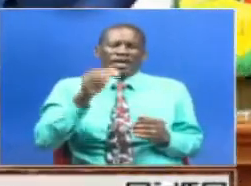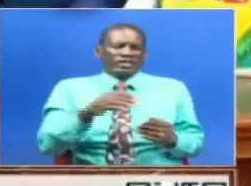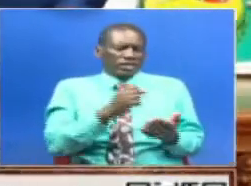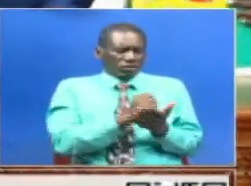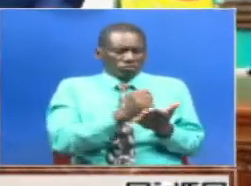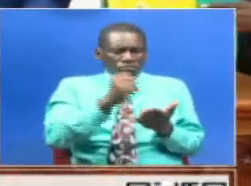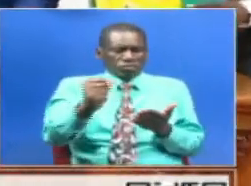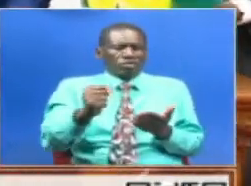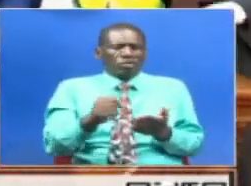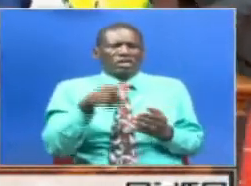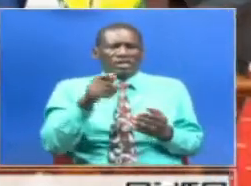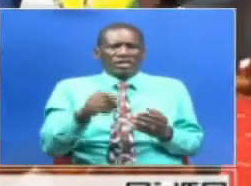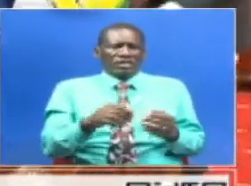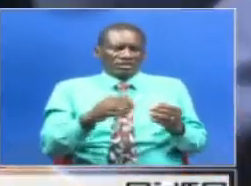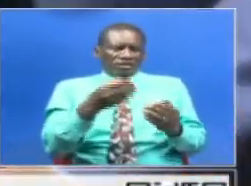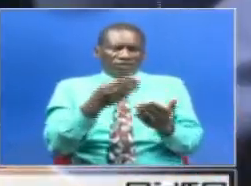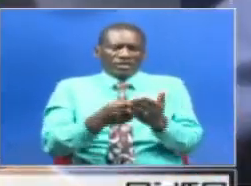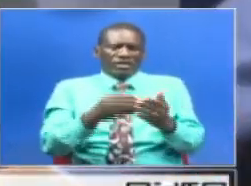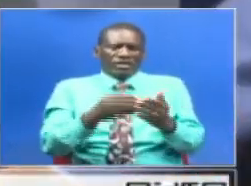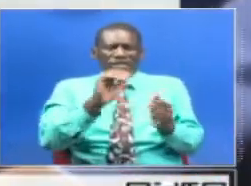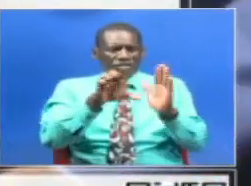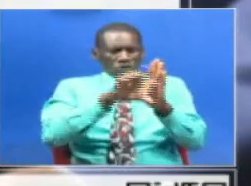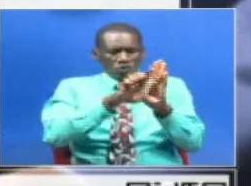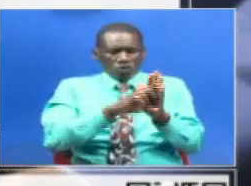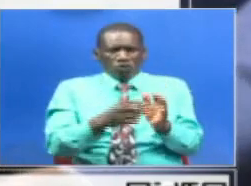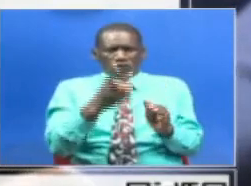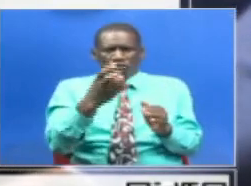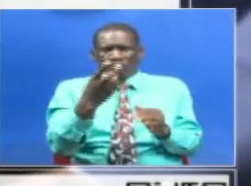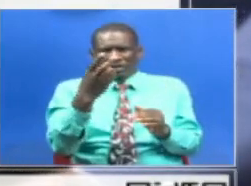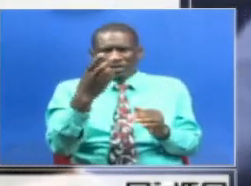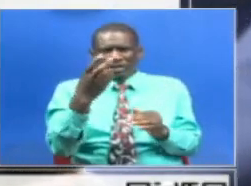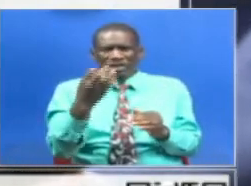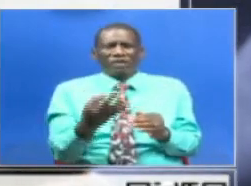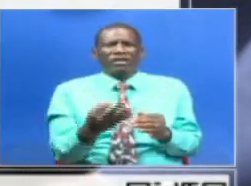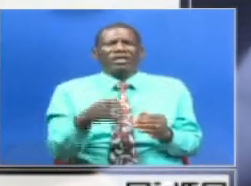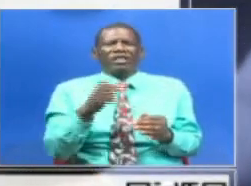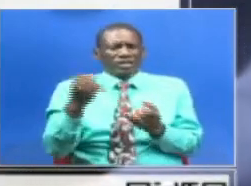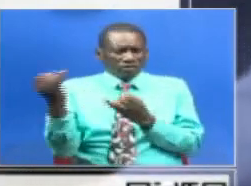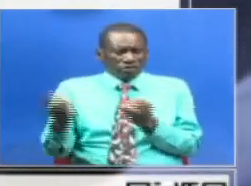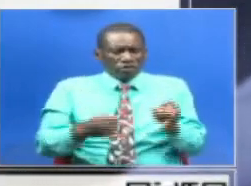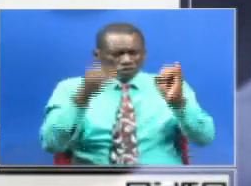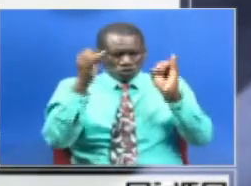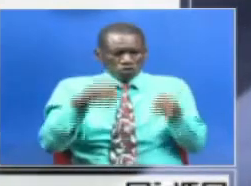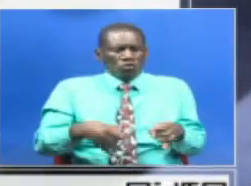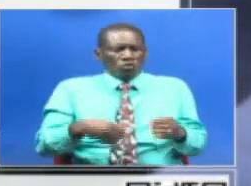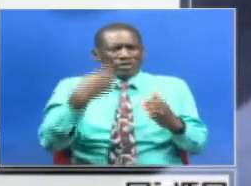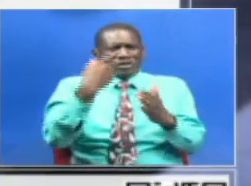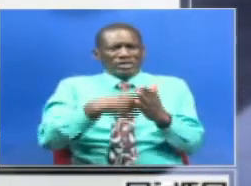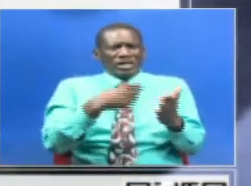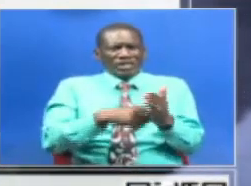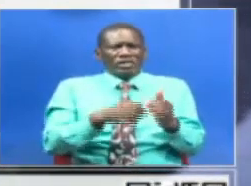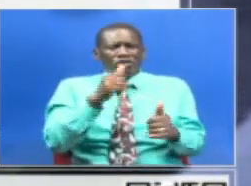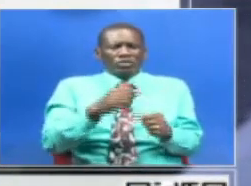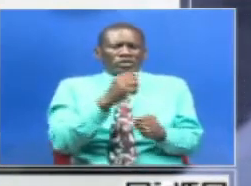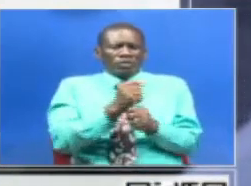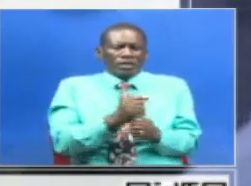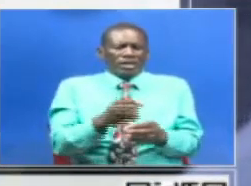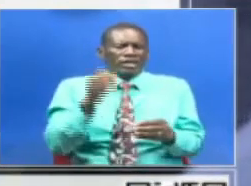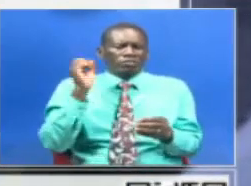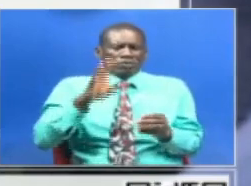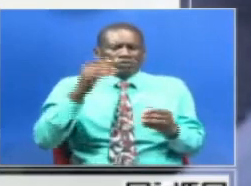repealing to cushion Kenyans. The act had introduced new tax measures leading to the current high cost of living. According to Azimio,